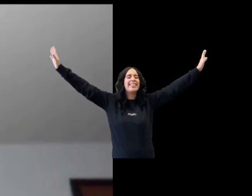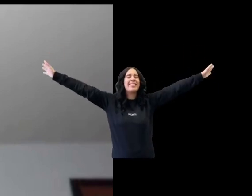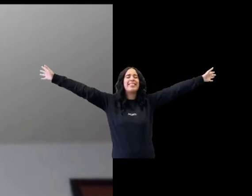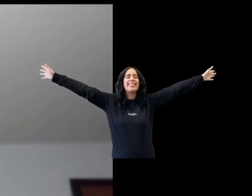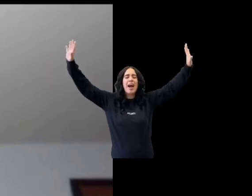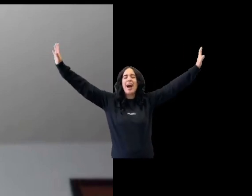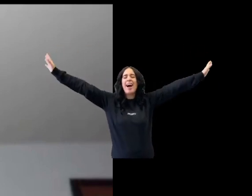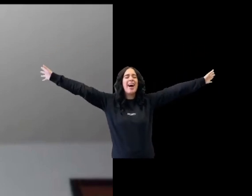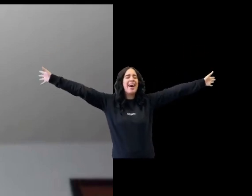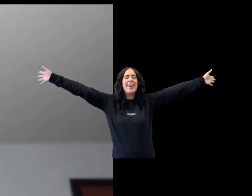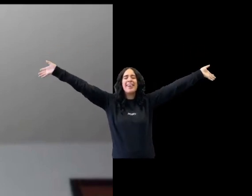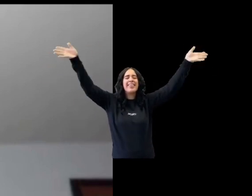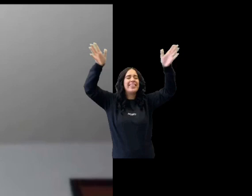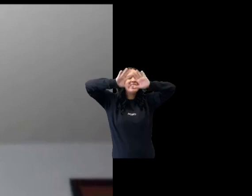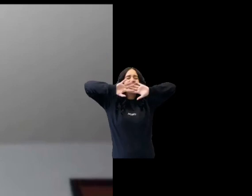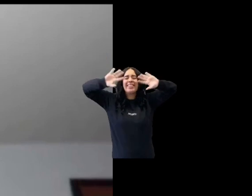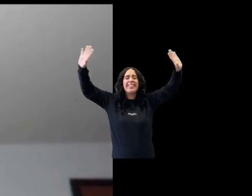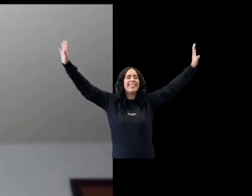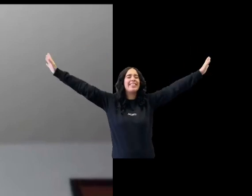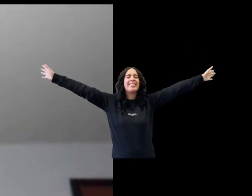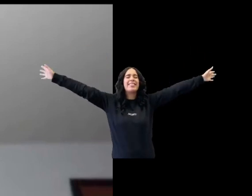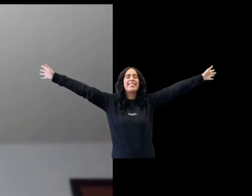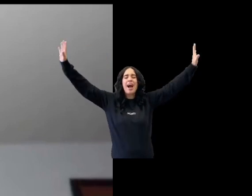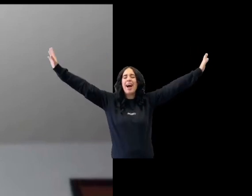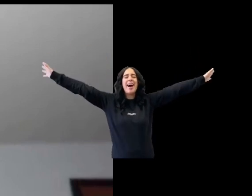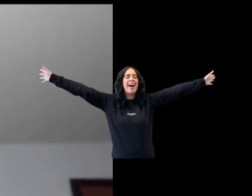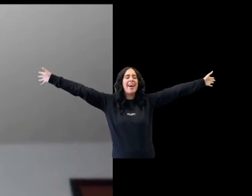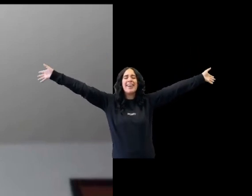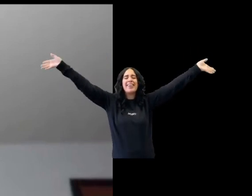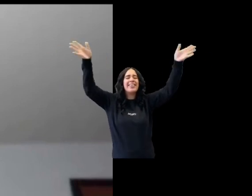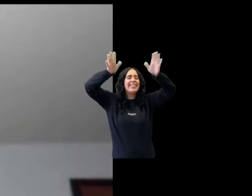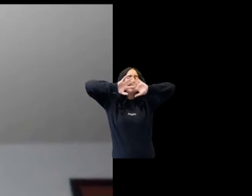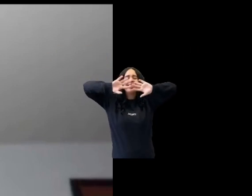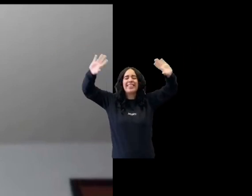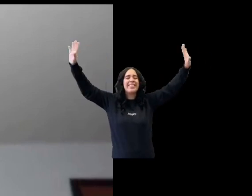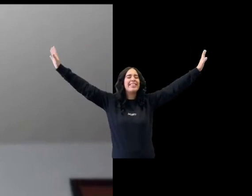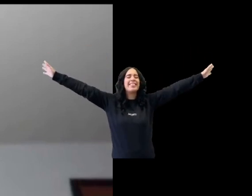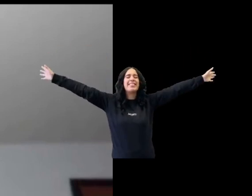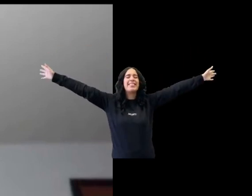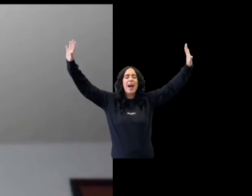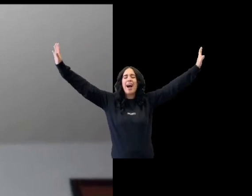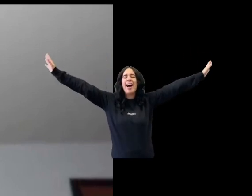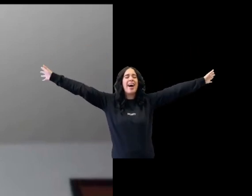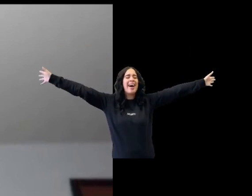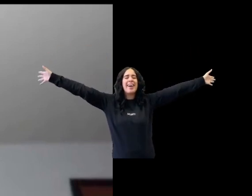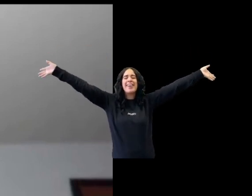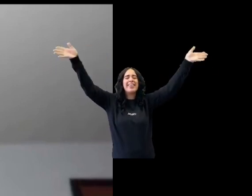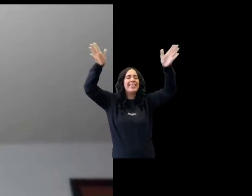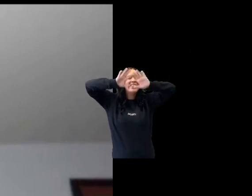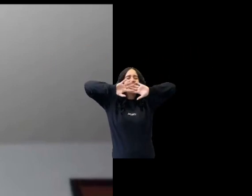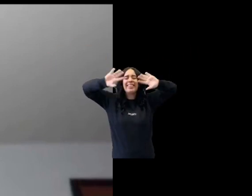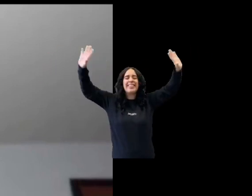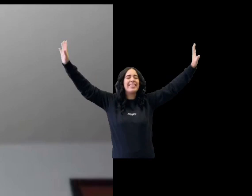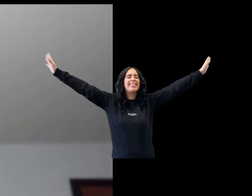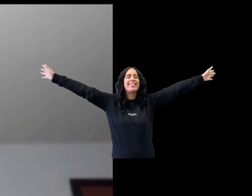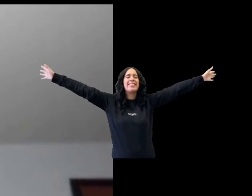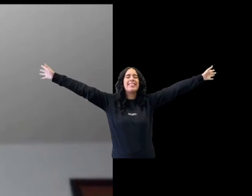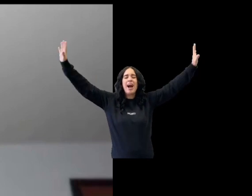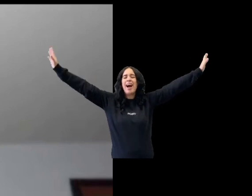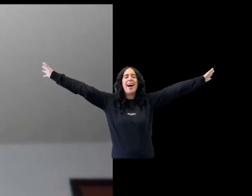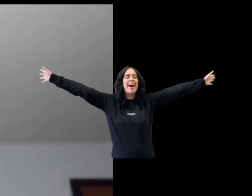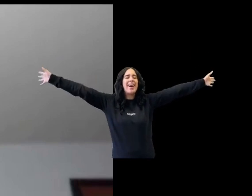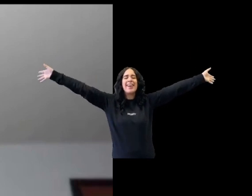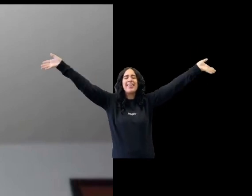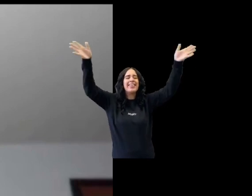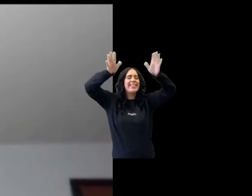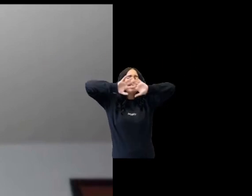I cannot. I'm trying to stay humble as possible. Y'all say I'll be coming a little harsh, but I'm just waking it up. We've